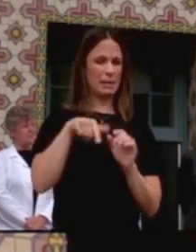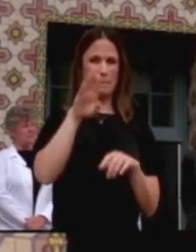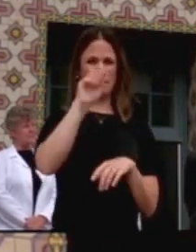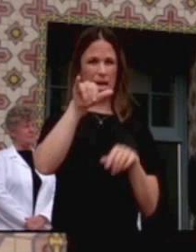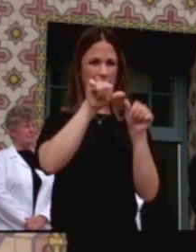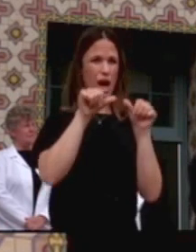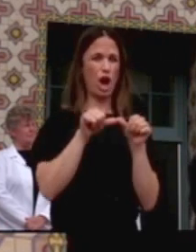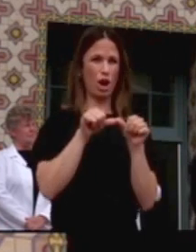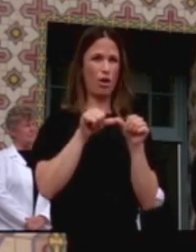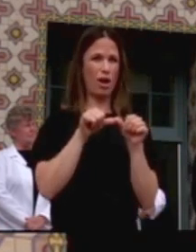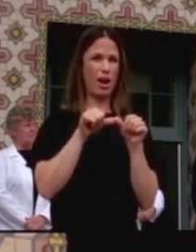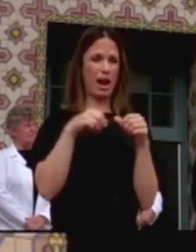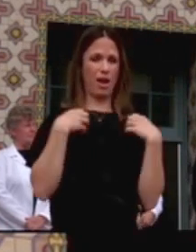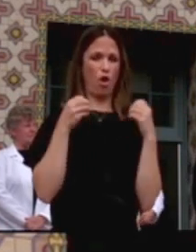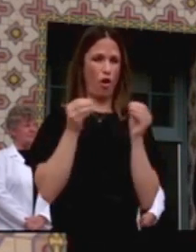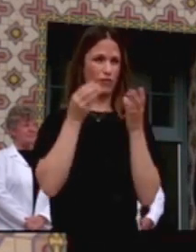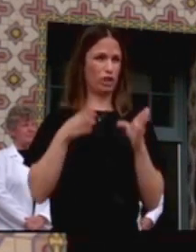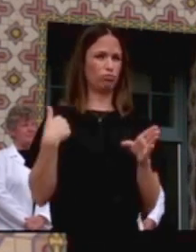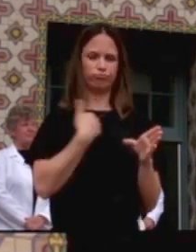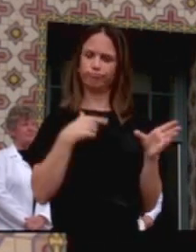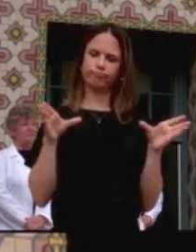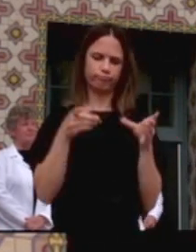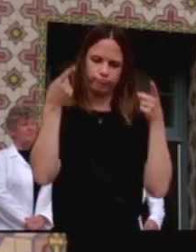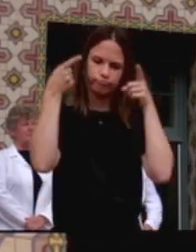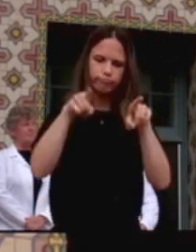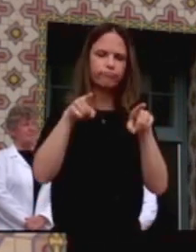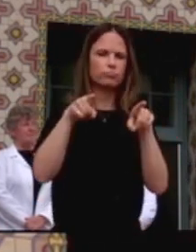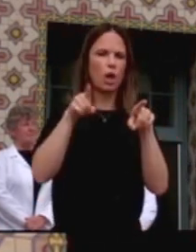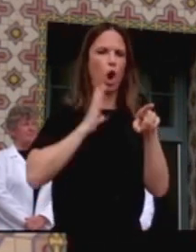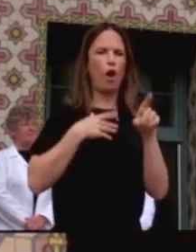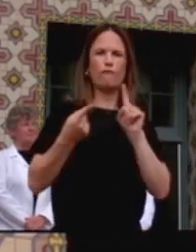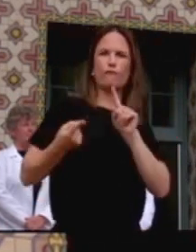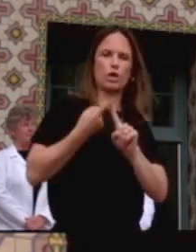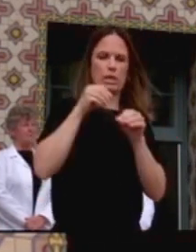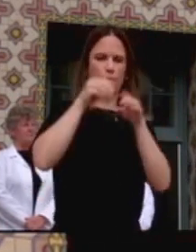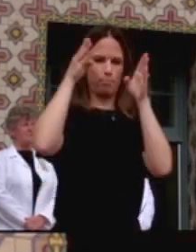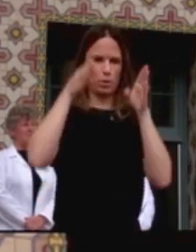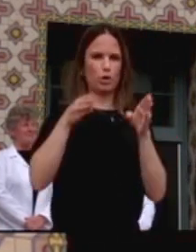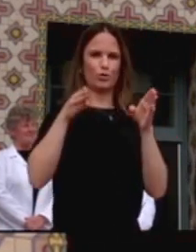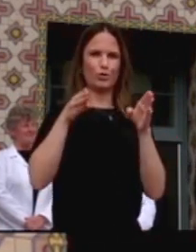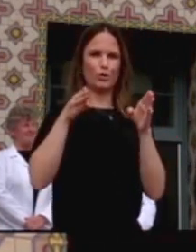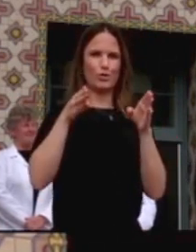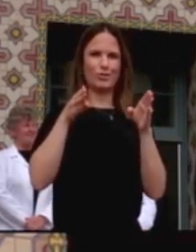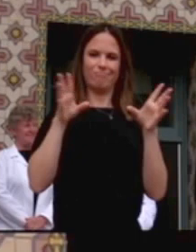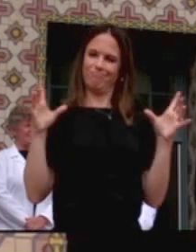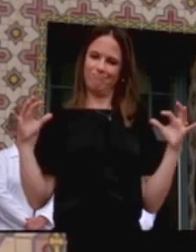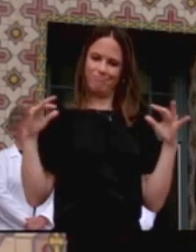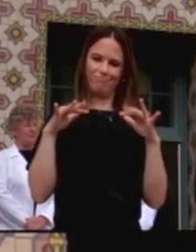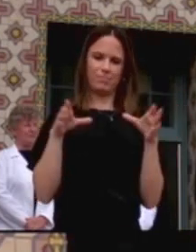health officers stand together. This is our first in-person reunion